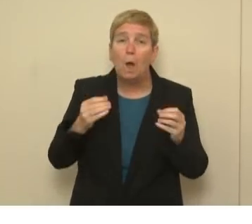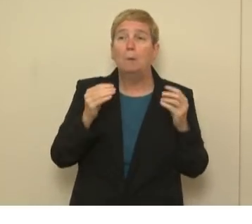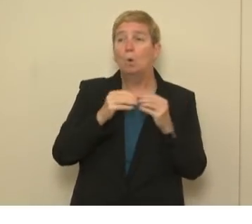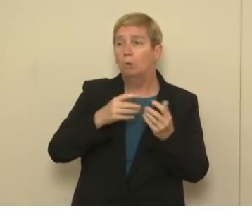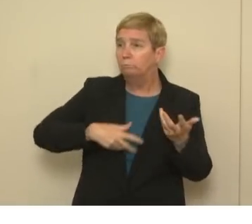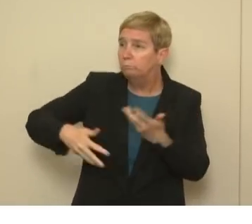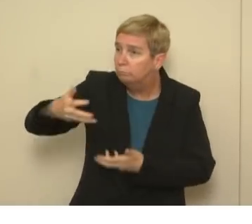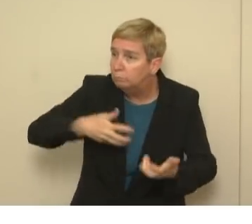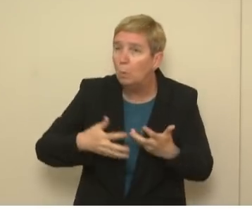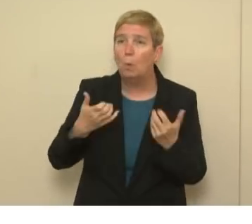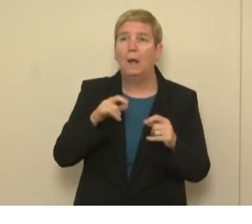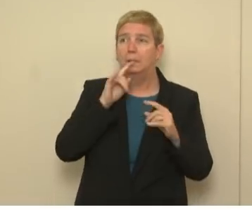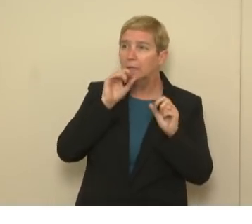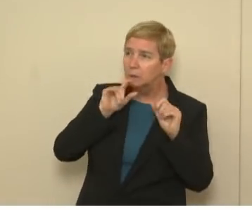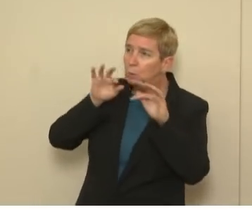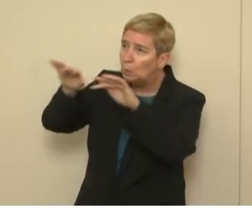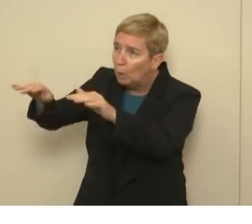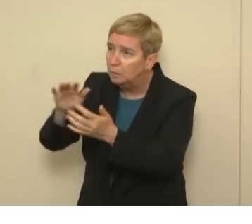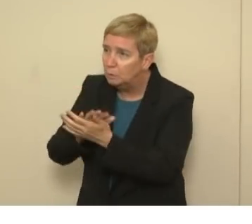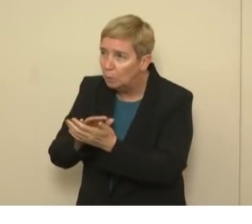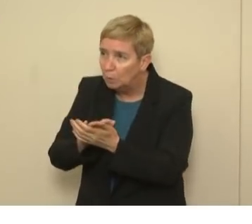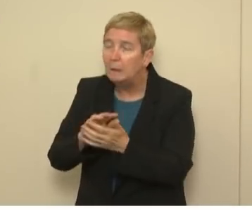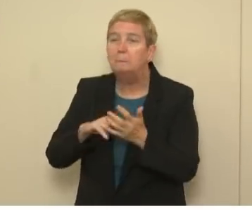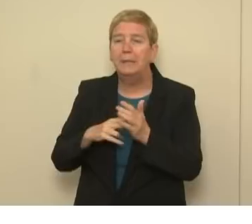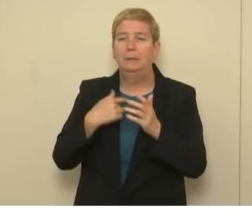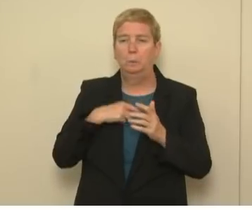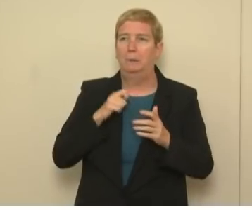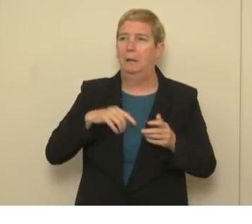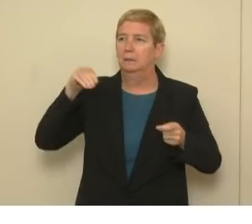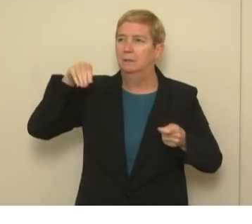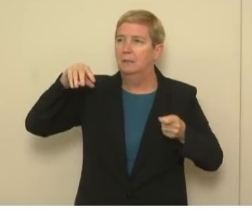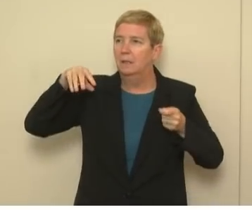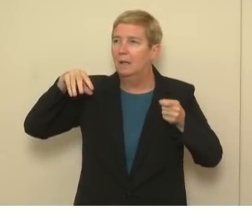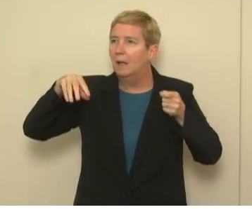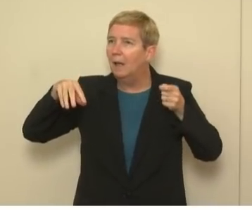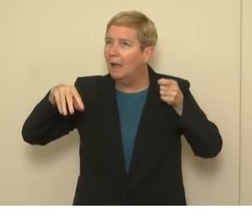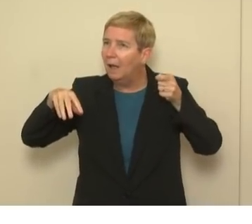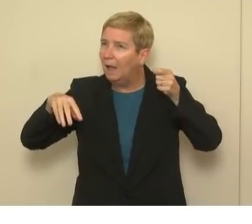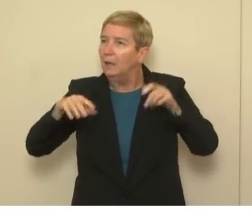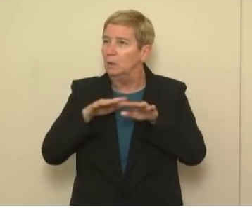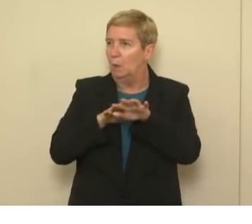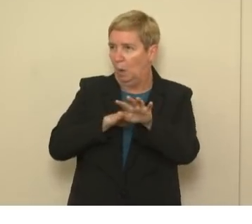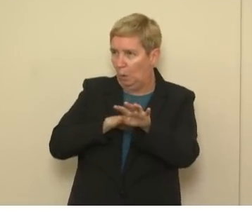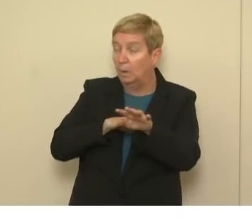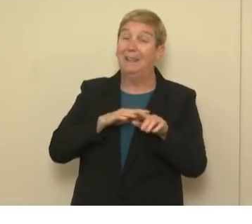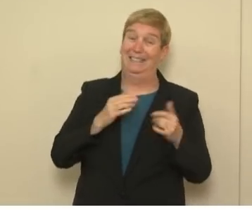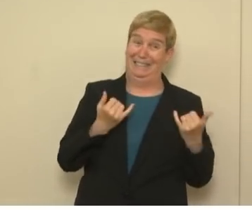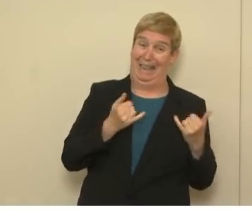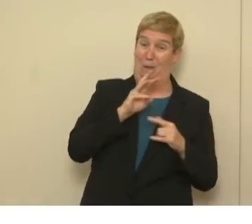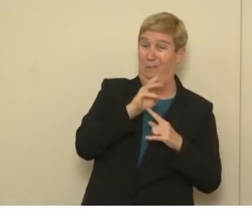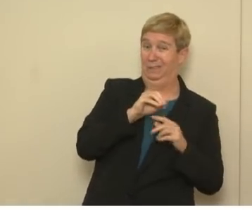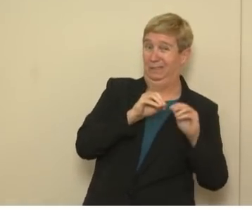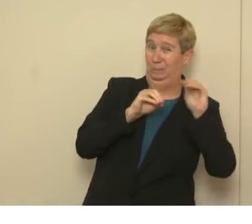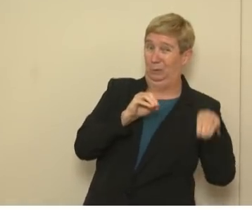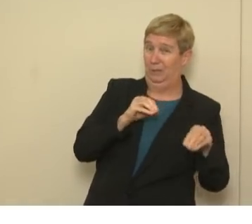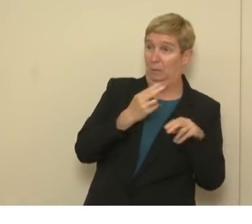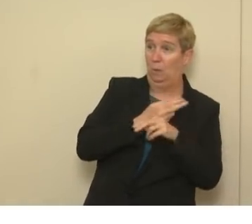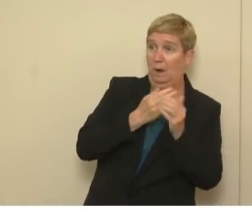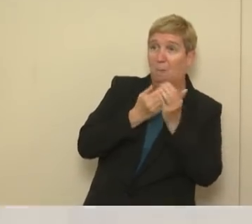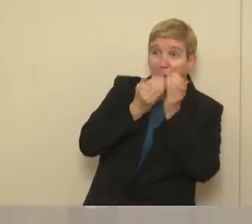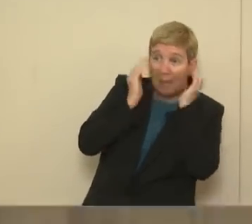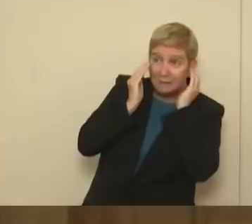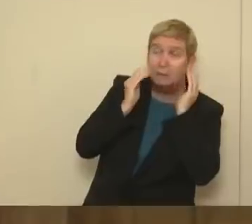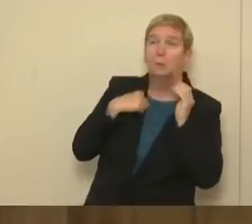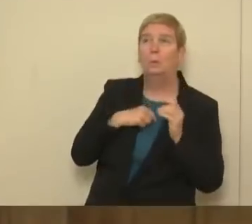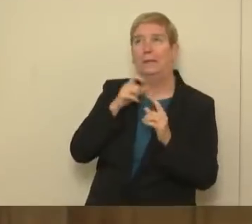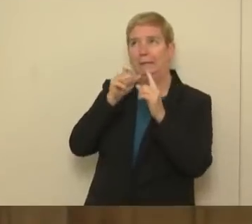most cases means that instead of 65 or 70% of people wearing a mask every day, that we get up to 90% plus. And with that, I'm